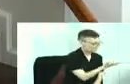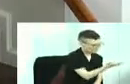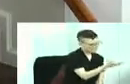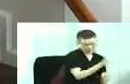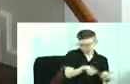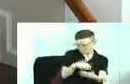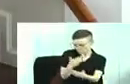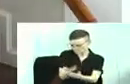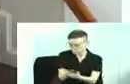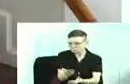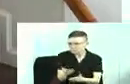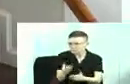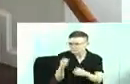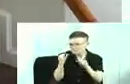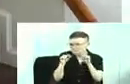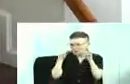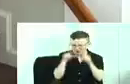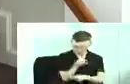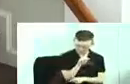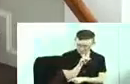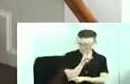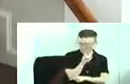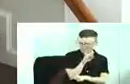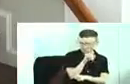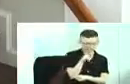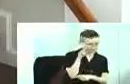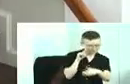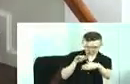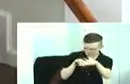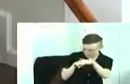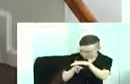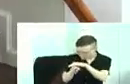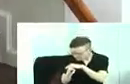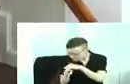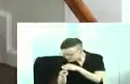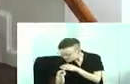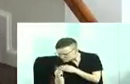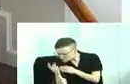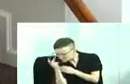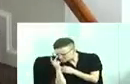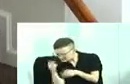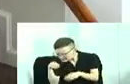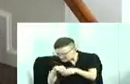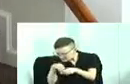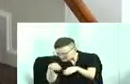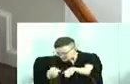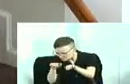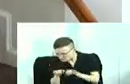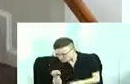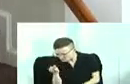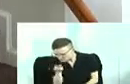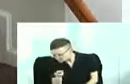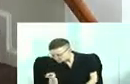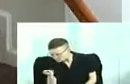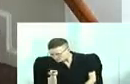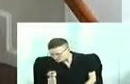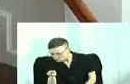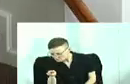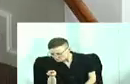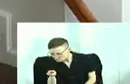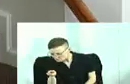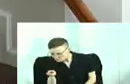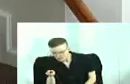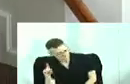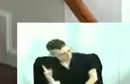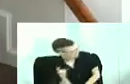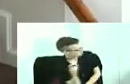they're surprised, and Mary peeks into the tomb, and then she runs back. She runs back to share